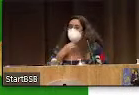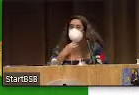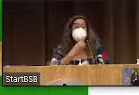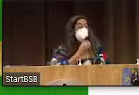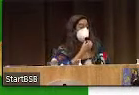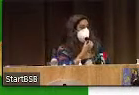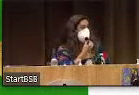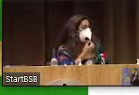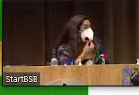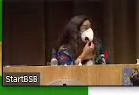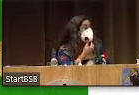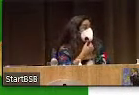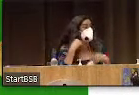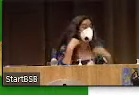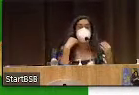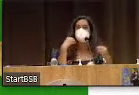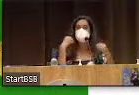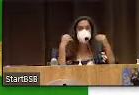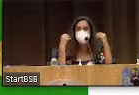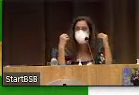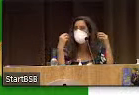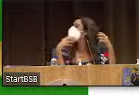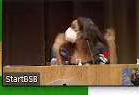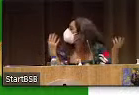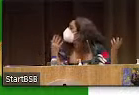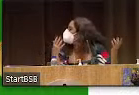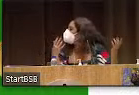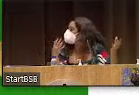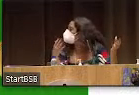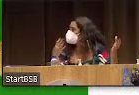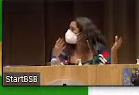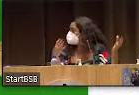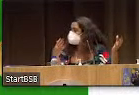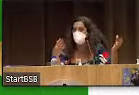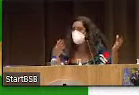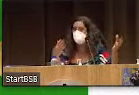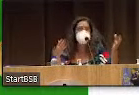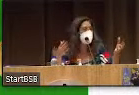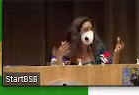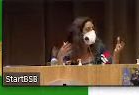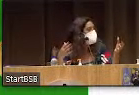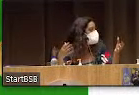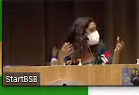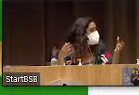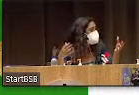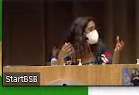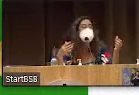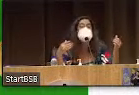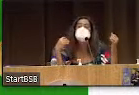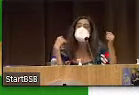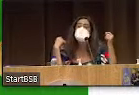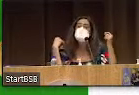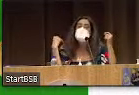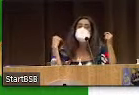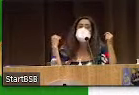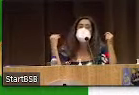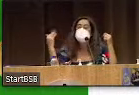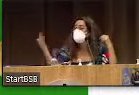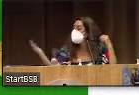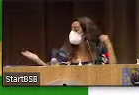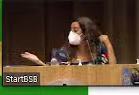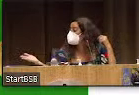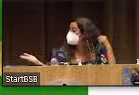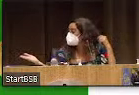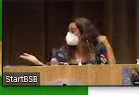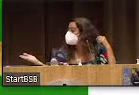we while we are doing this evaluation, we realize the size